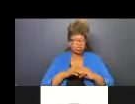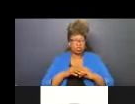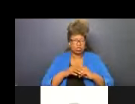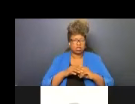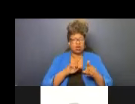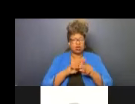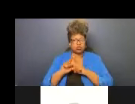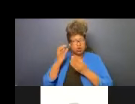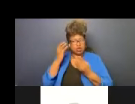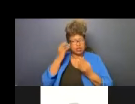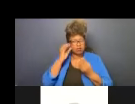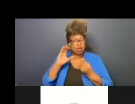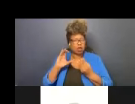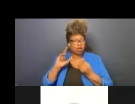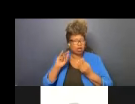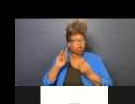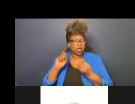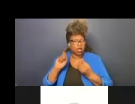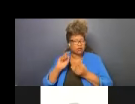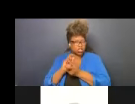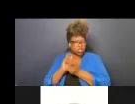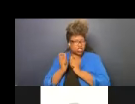We'll go to the next one.